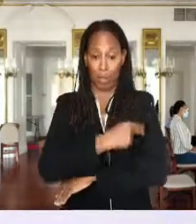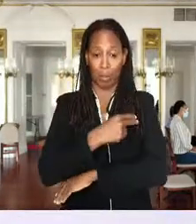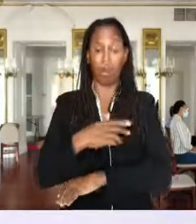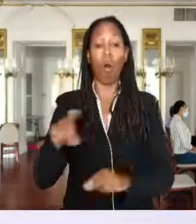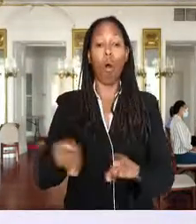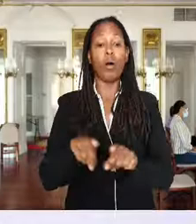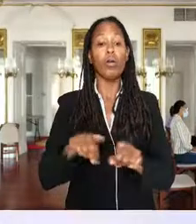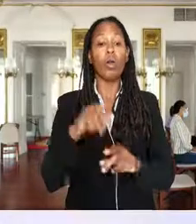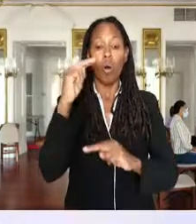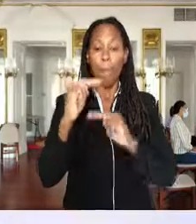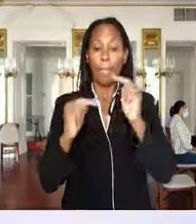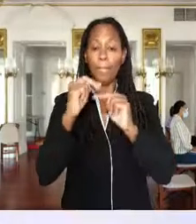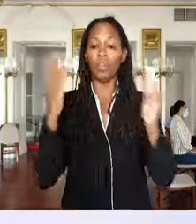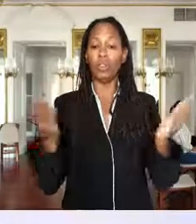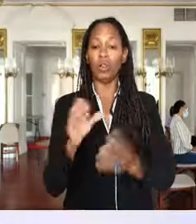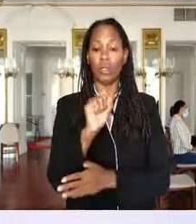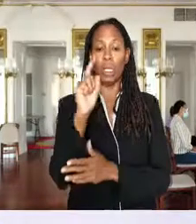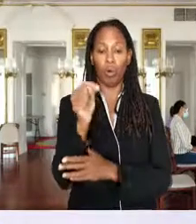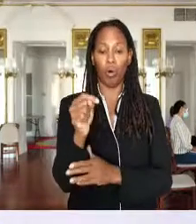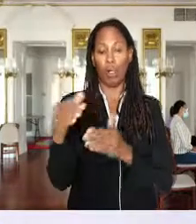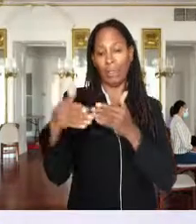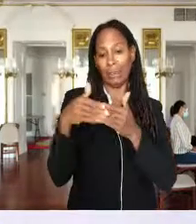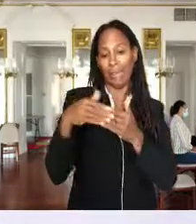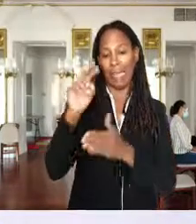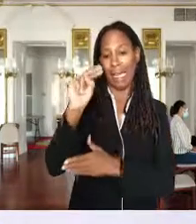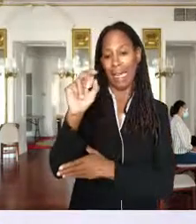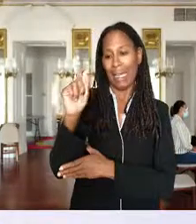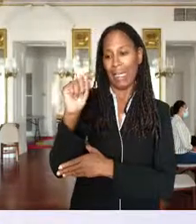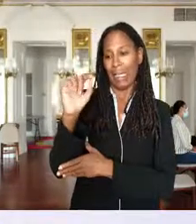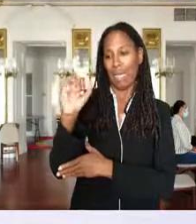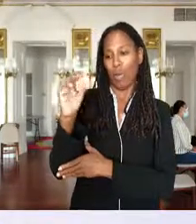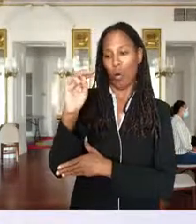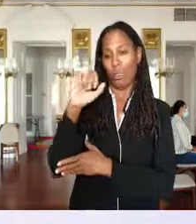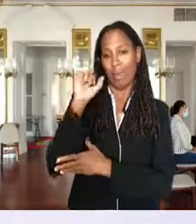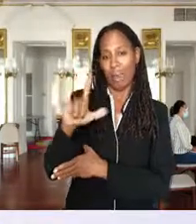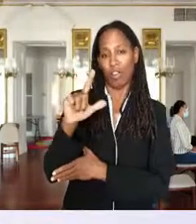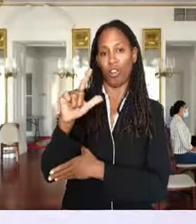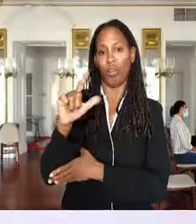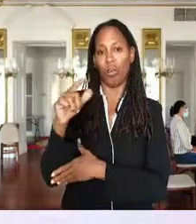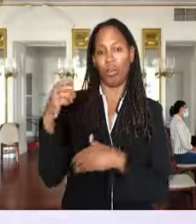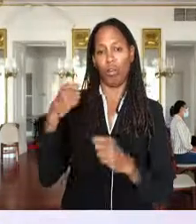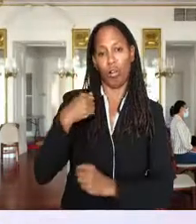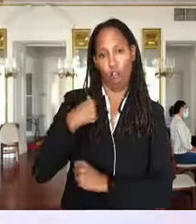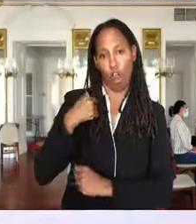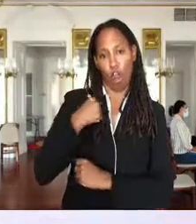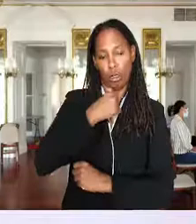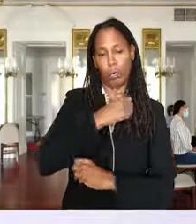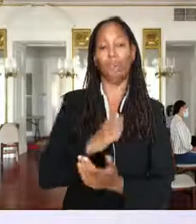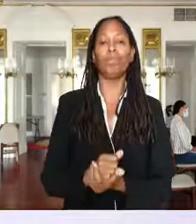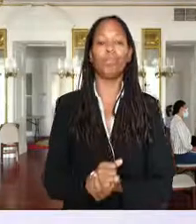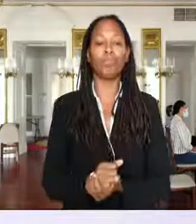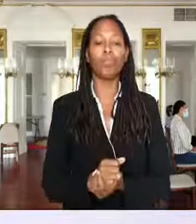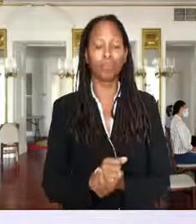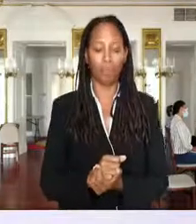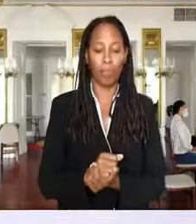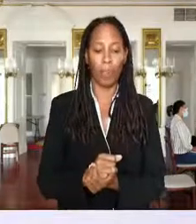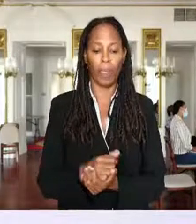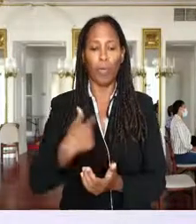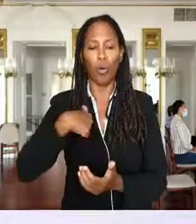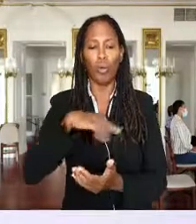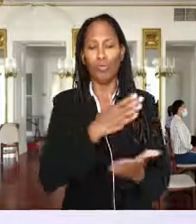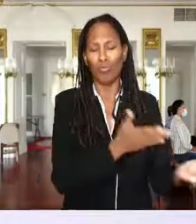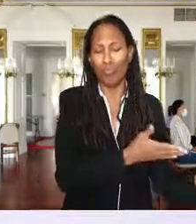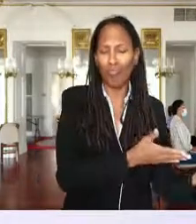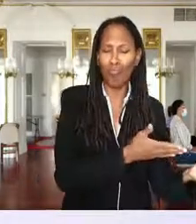in St. Croix at the National Guard. The list of expenditures we have done from the beginning of this, from bringing in freezers